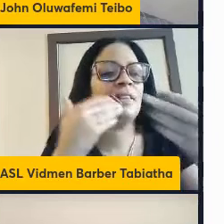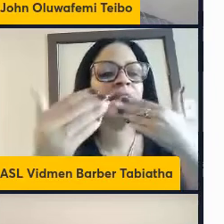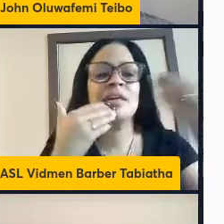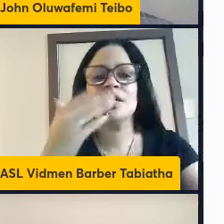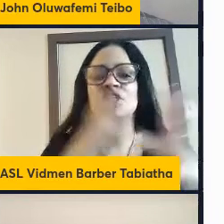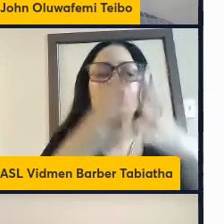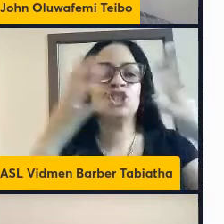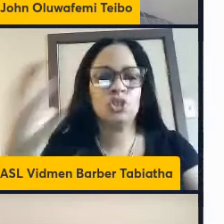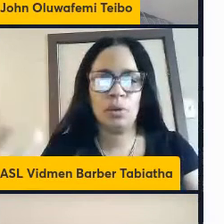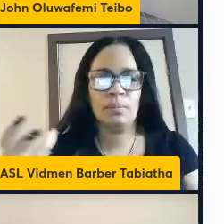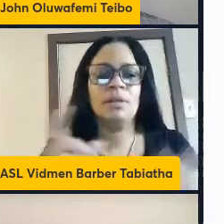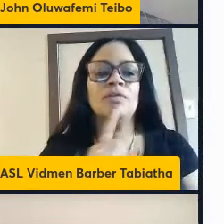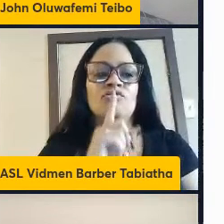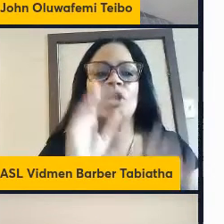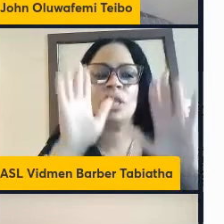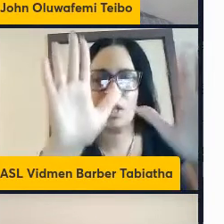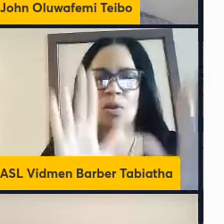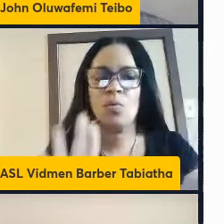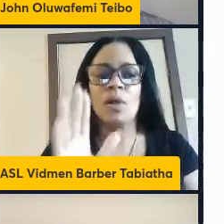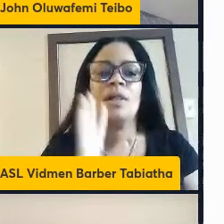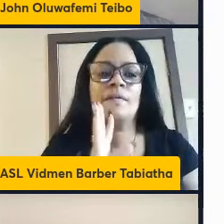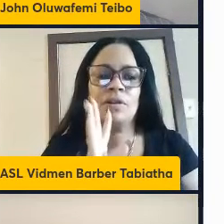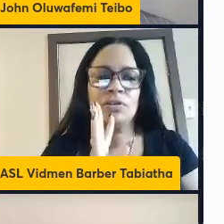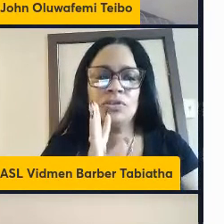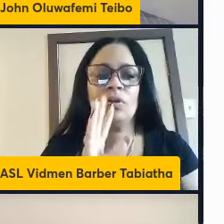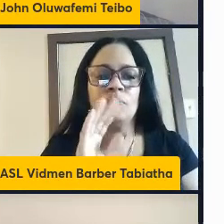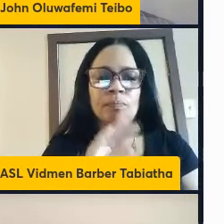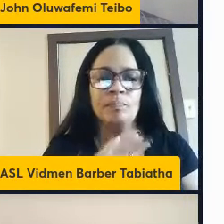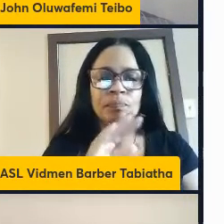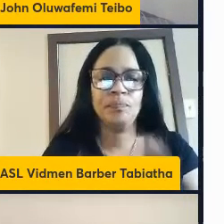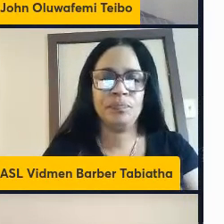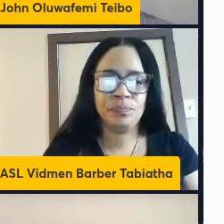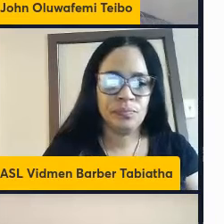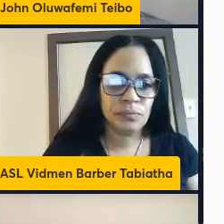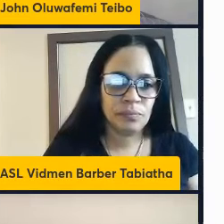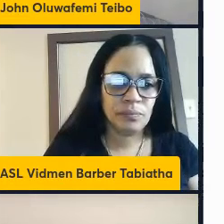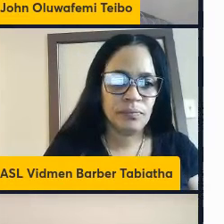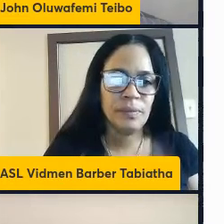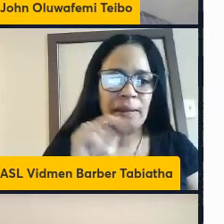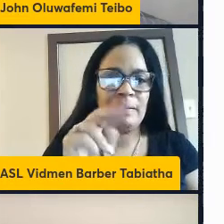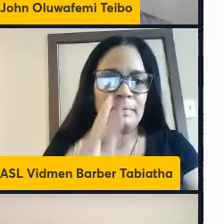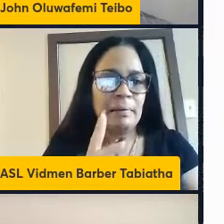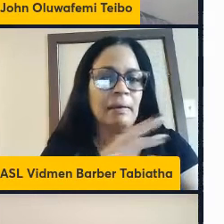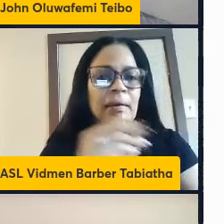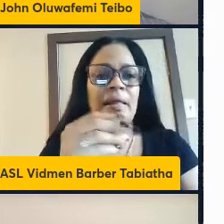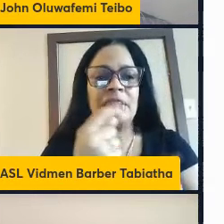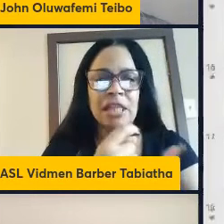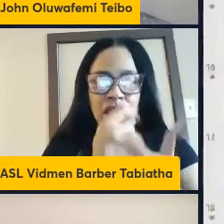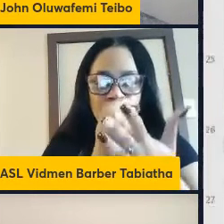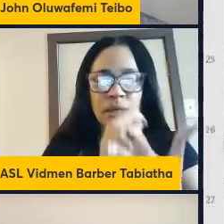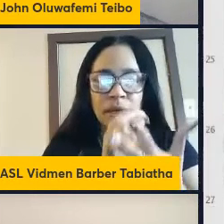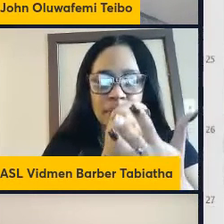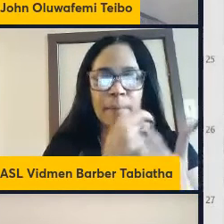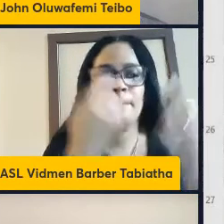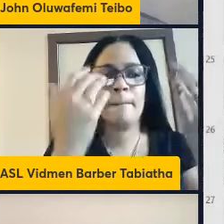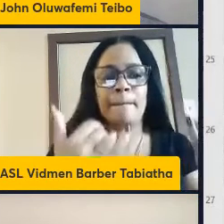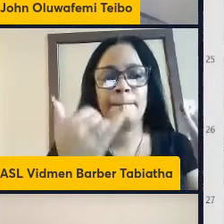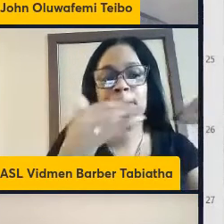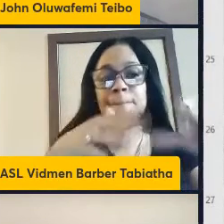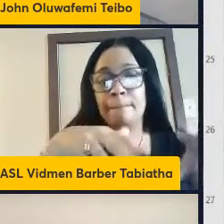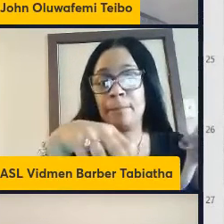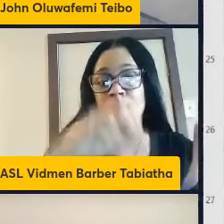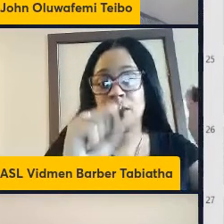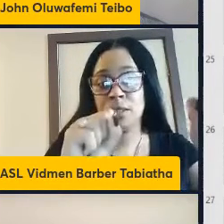so much, John, for that really wonderful talk on CAR and NK cell therapy. We'll now take